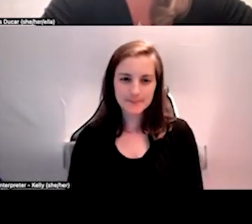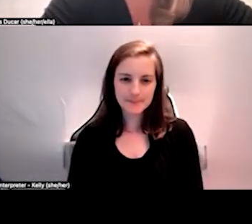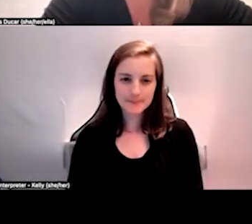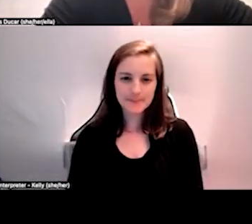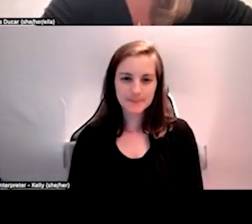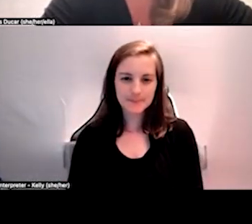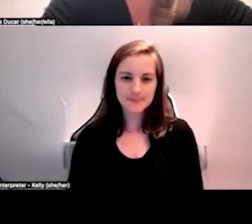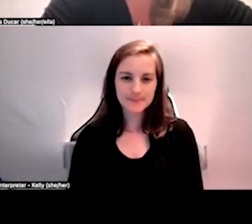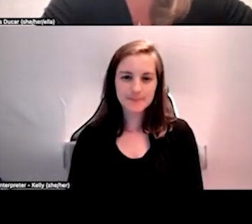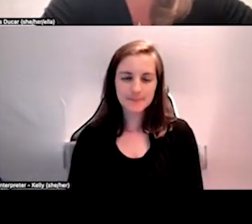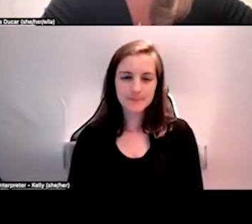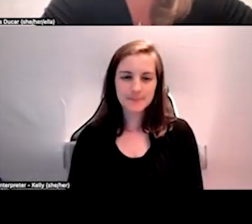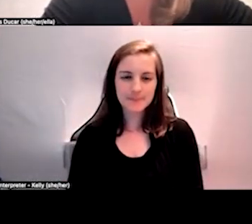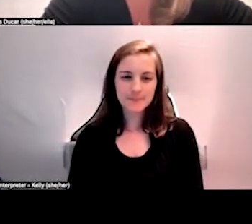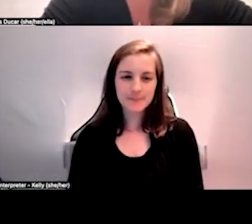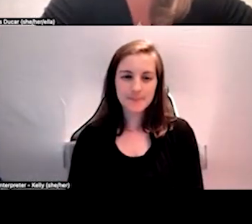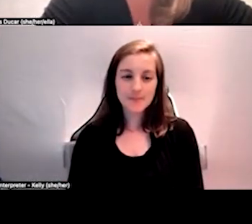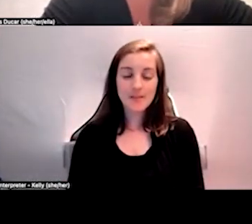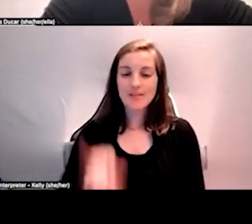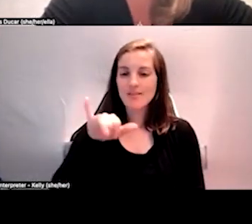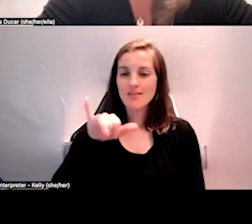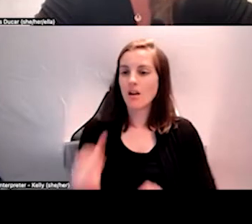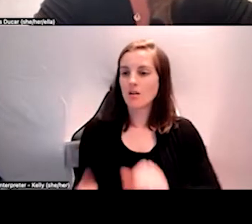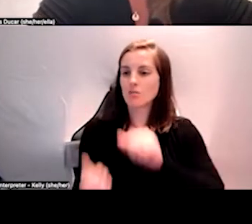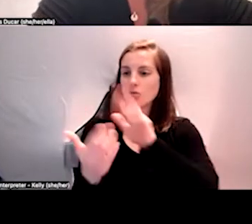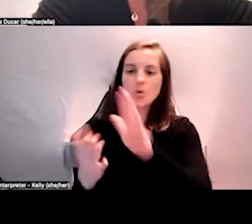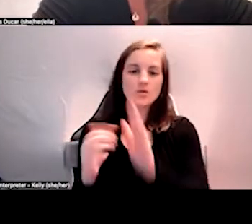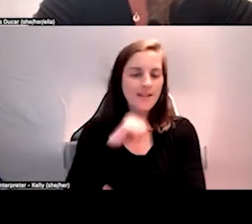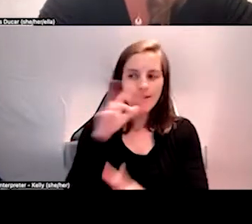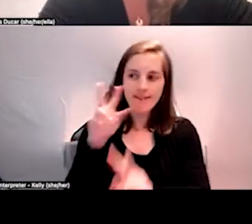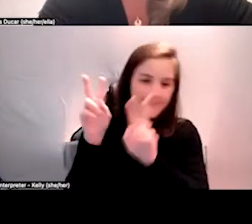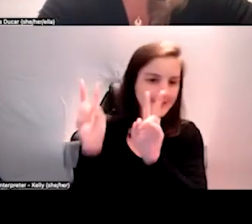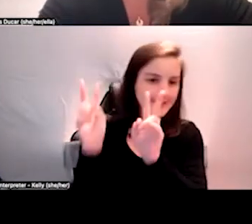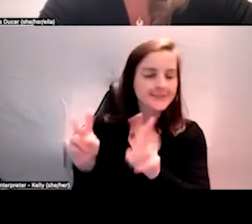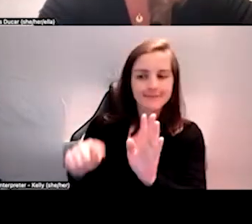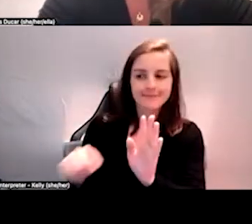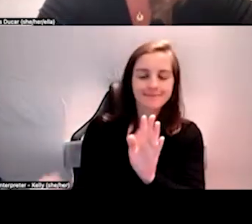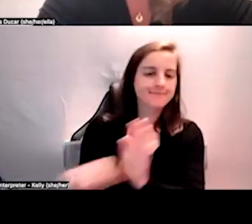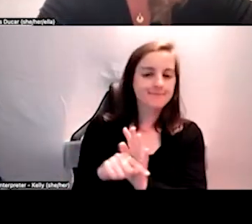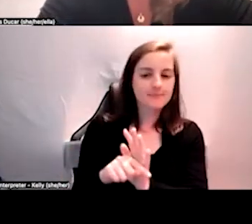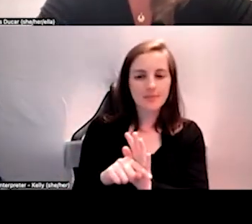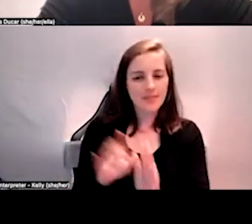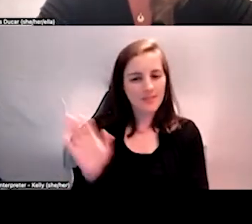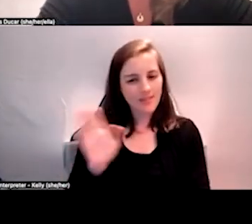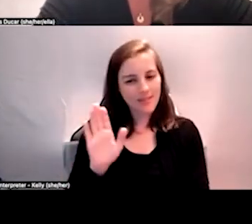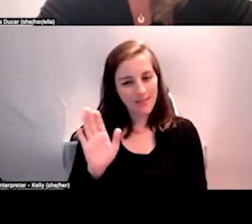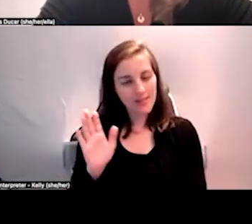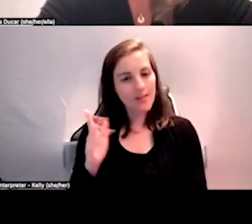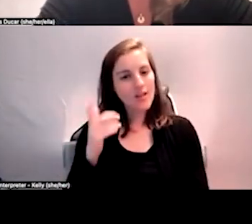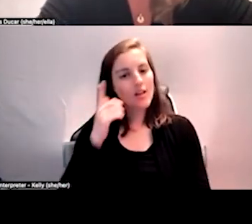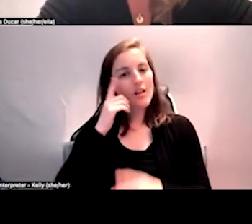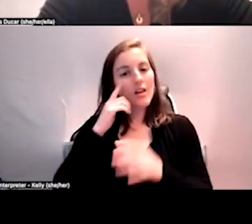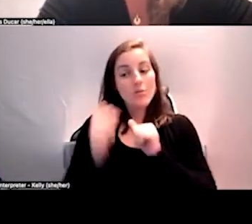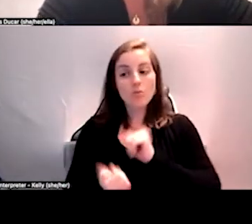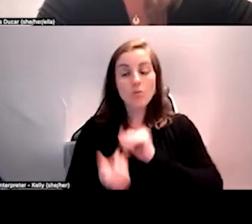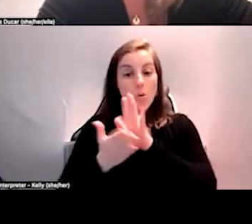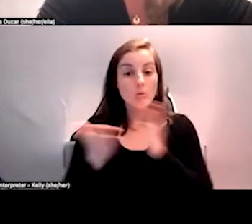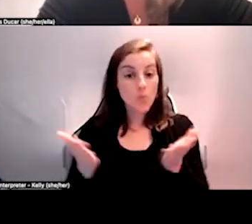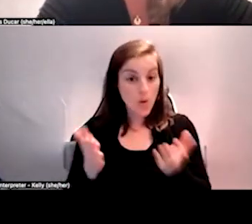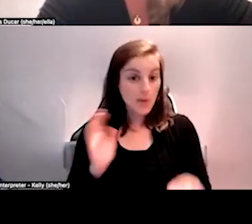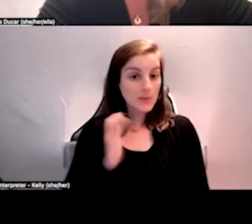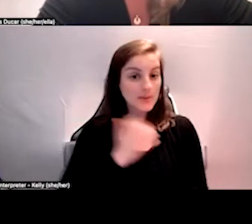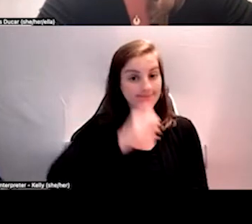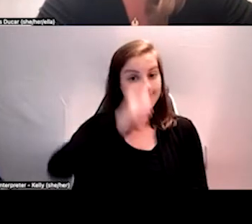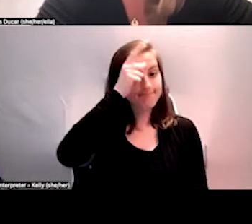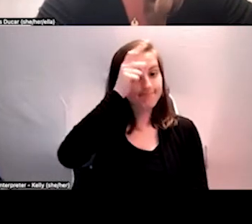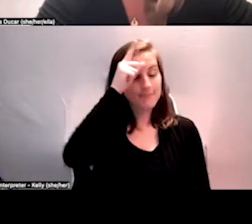non-judgmental approach to saying, we understand that people sometimes choose to do things that could be considered by